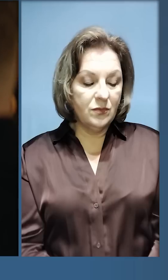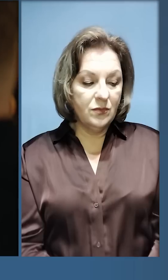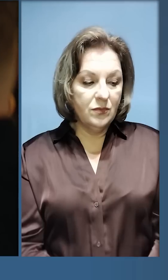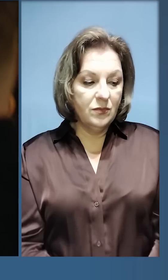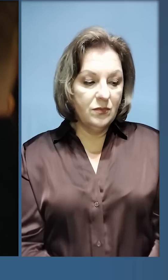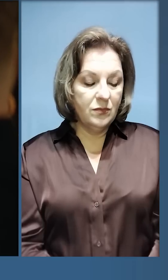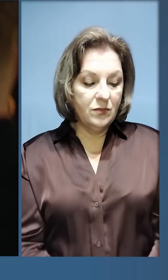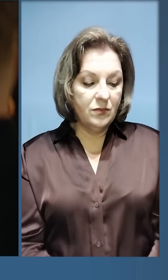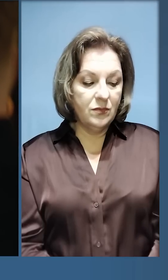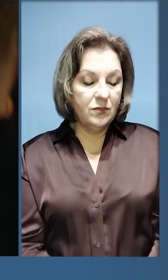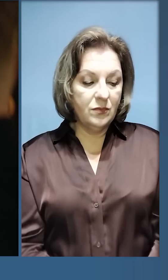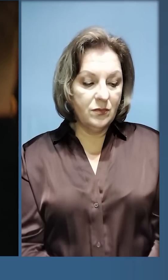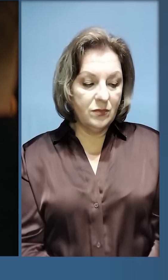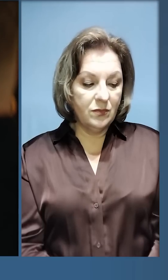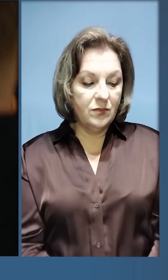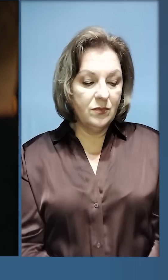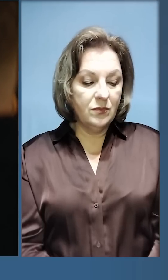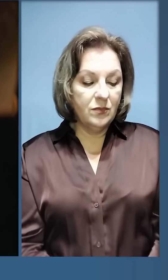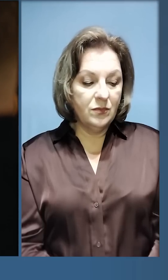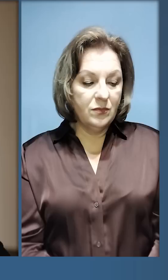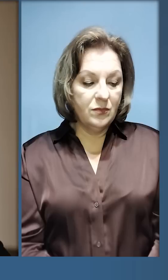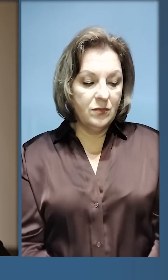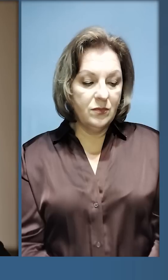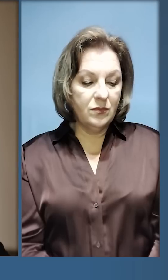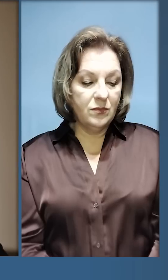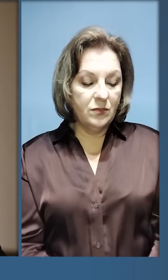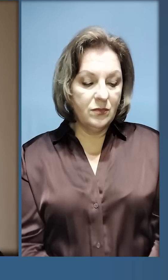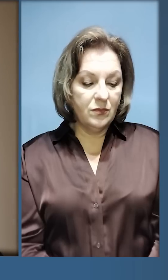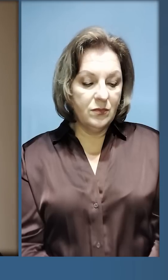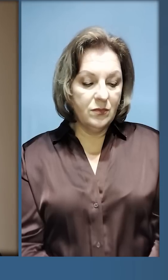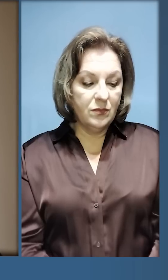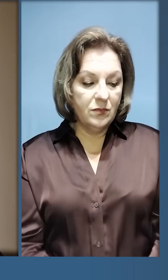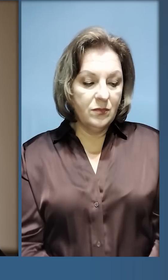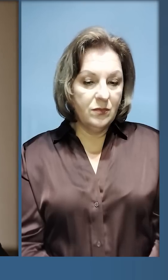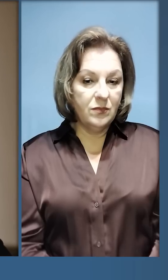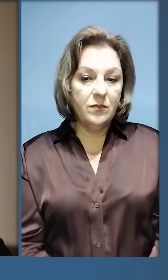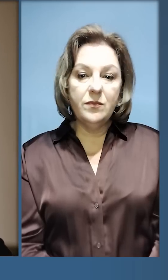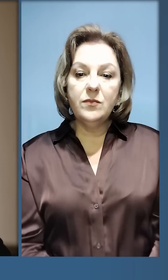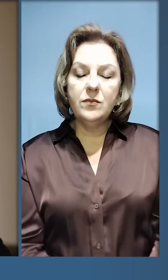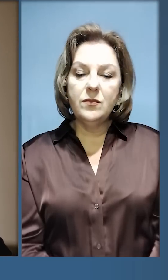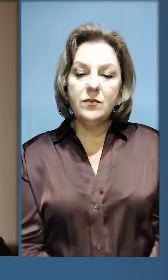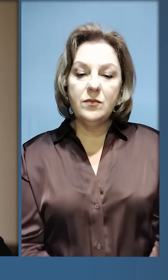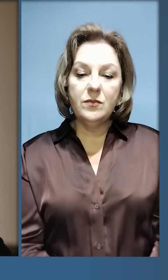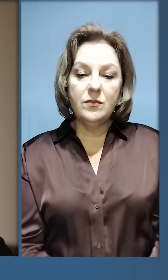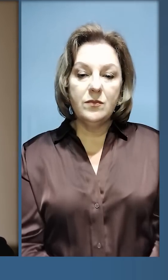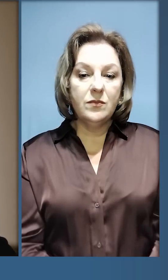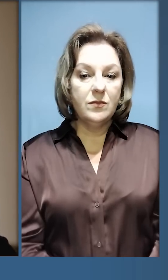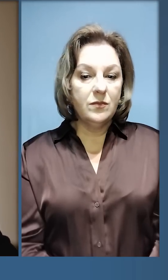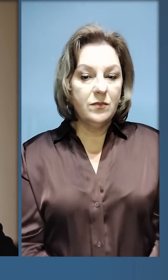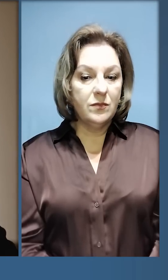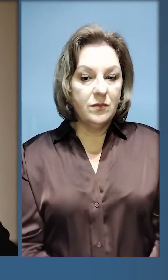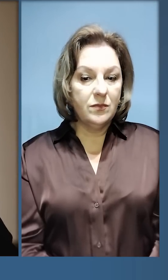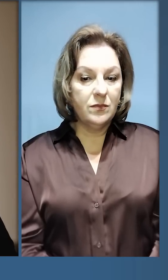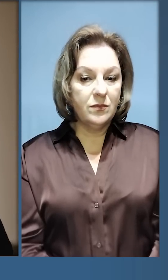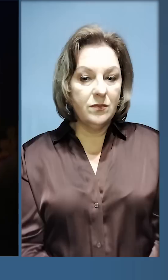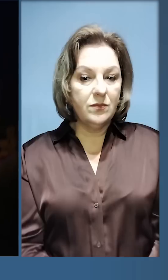war, but this is your war. Yeah, and this is my jokes about this war. I think comedy has no limits, and you can joke about all this stuff, and